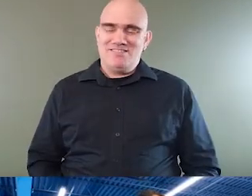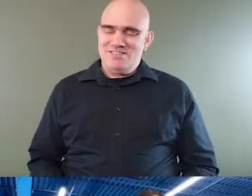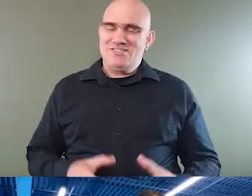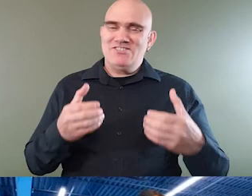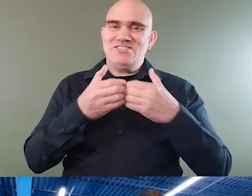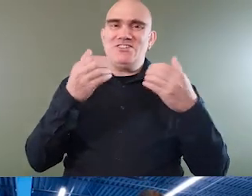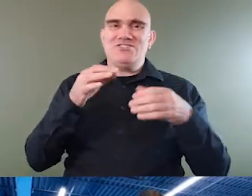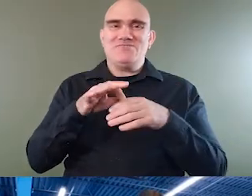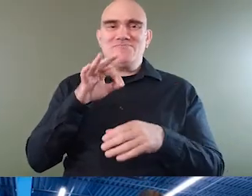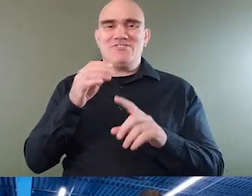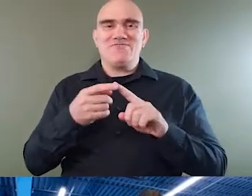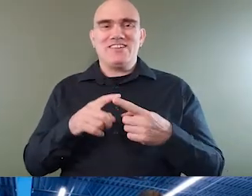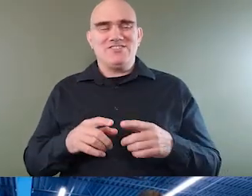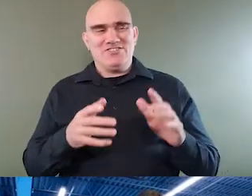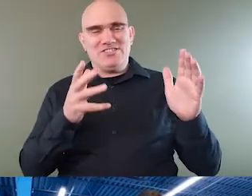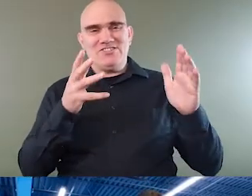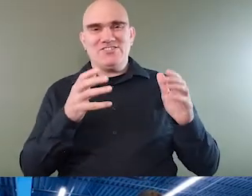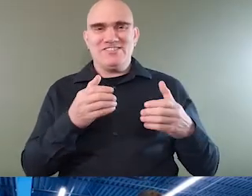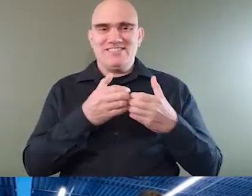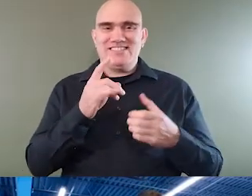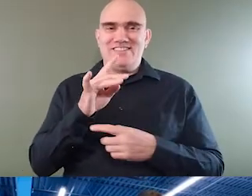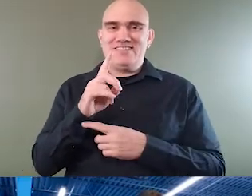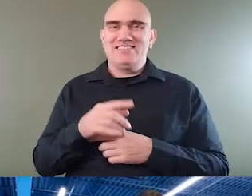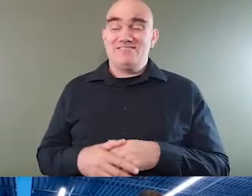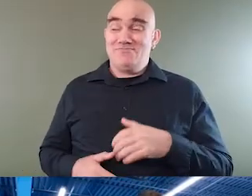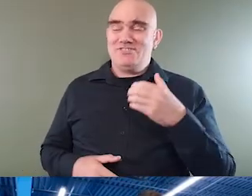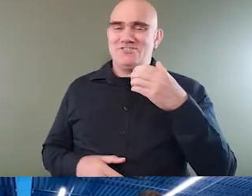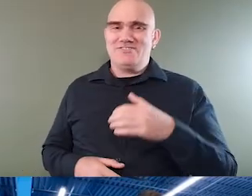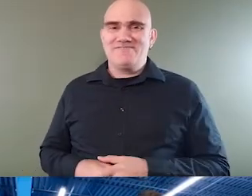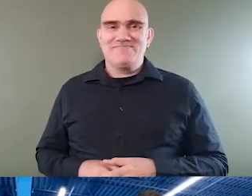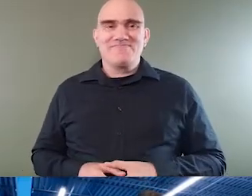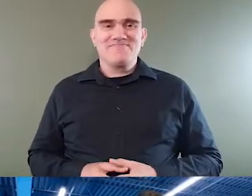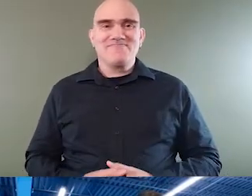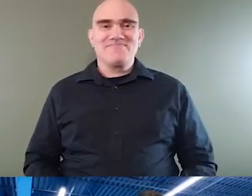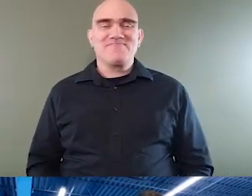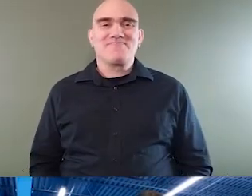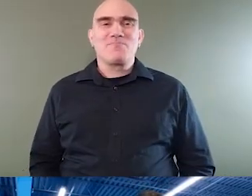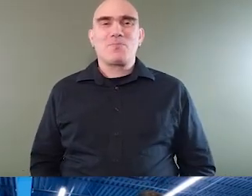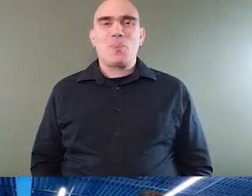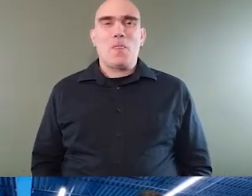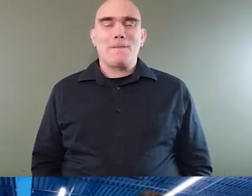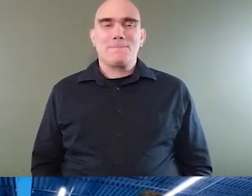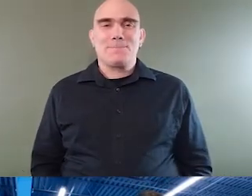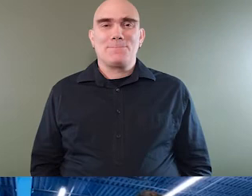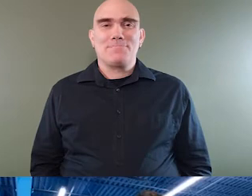spirit friends. Cheers, David. Cheers.